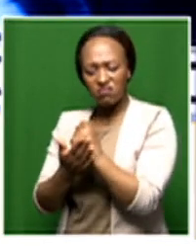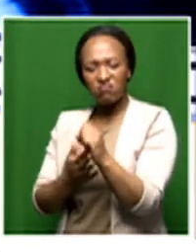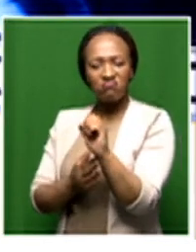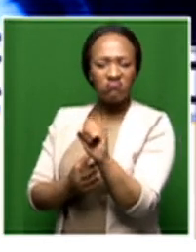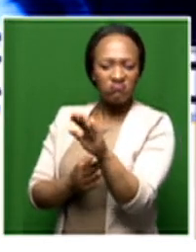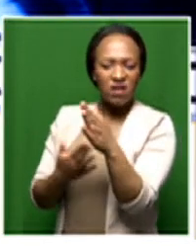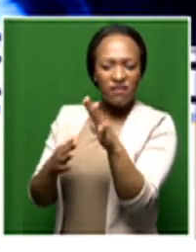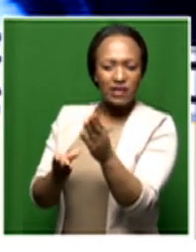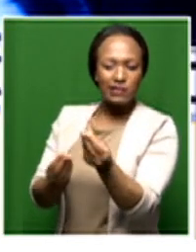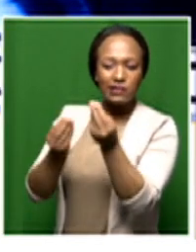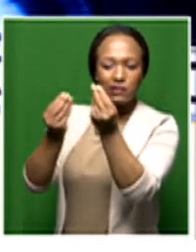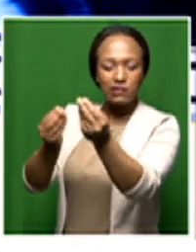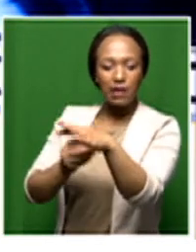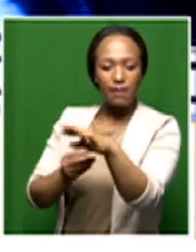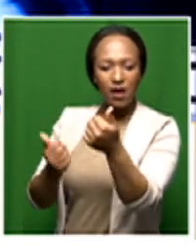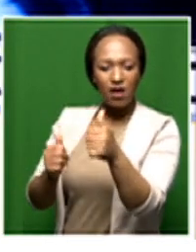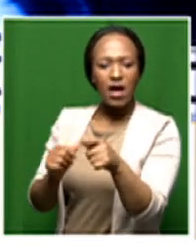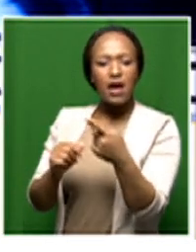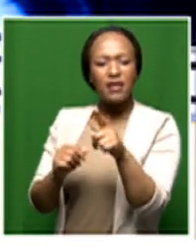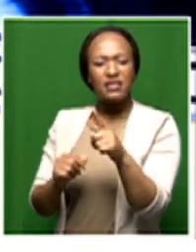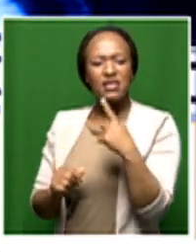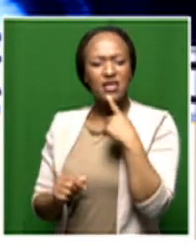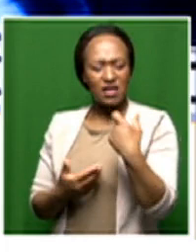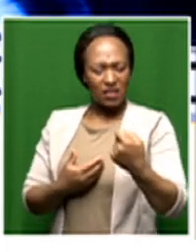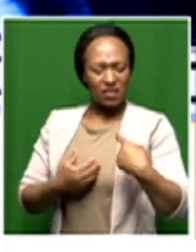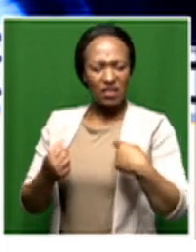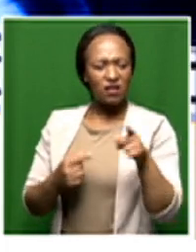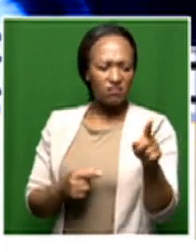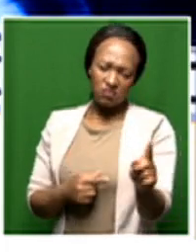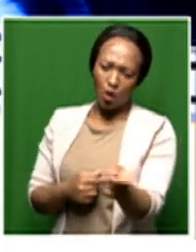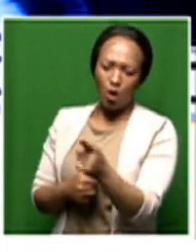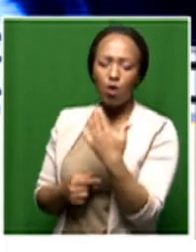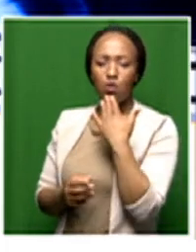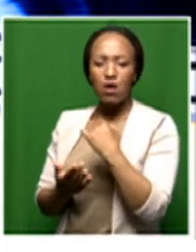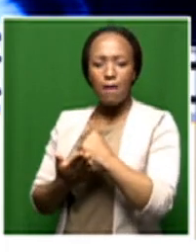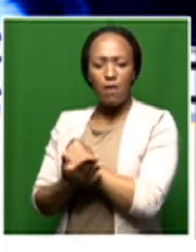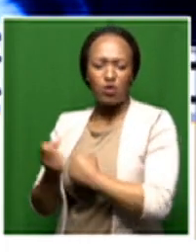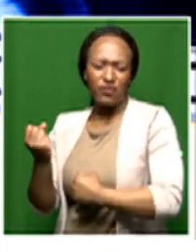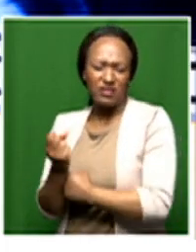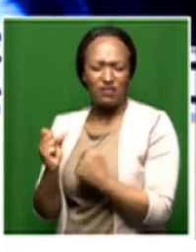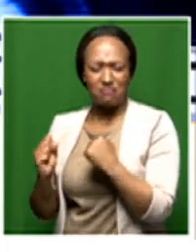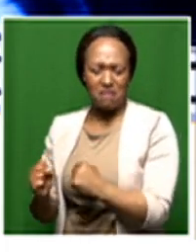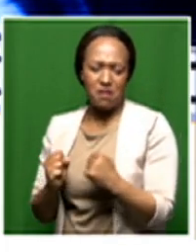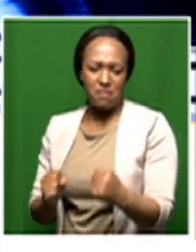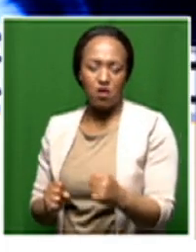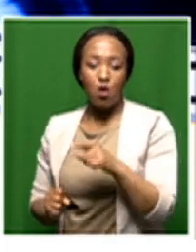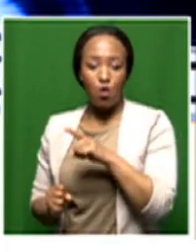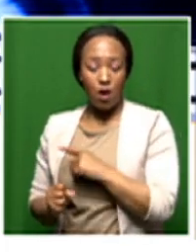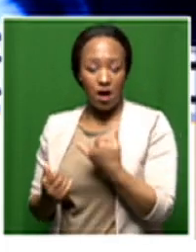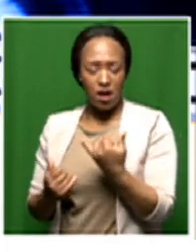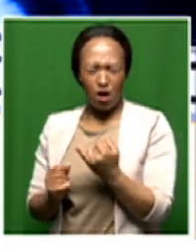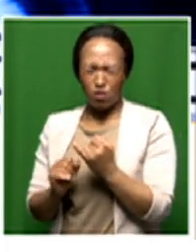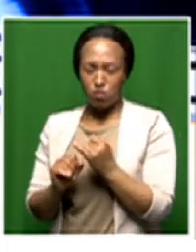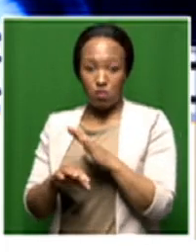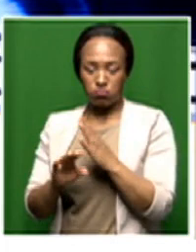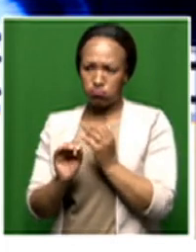they furnished it, they're still receiving messages to go to the post office, which is perhaps the reason why you are experiencing these